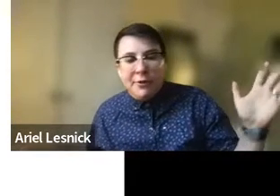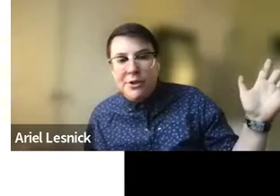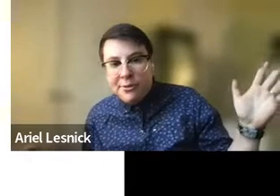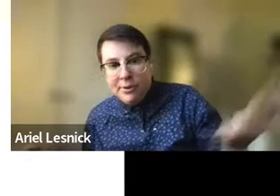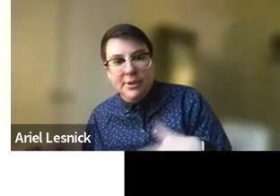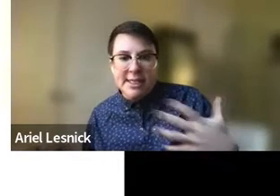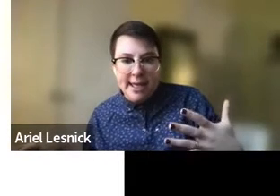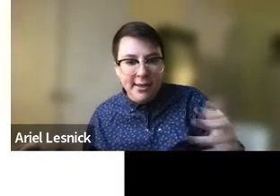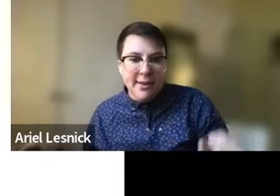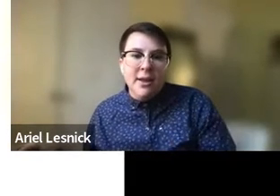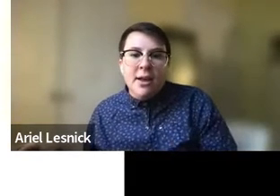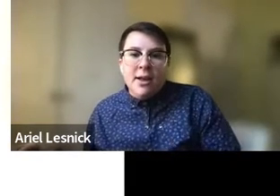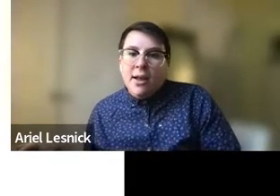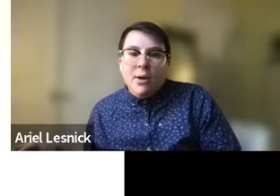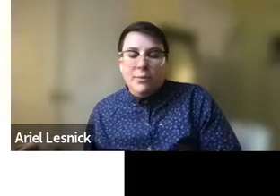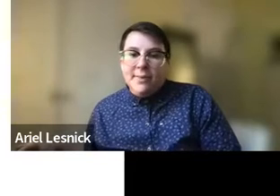identity for you today.